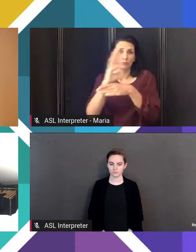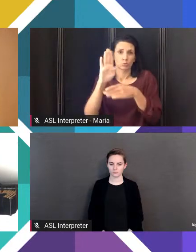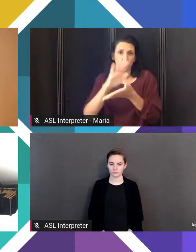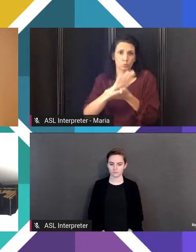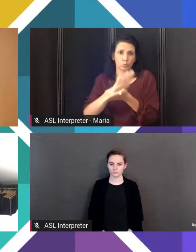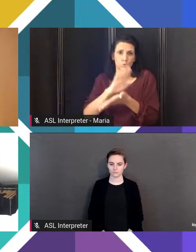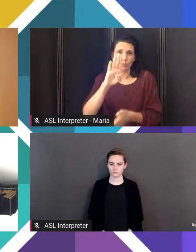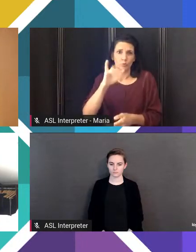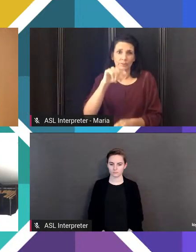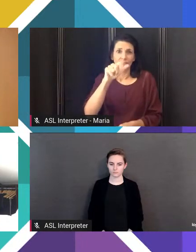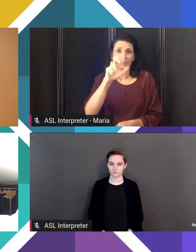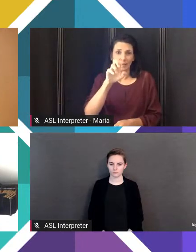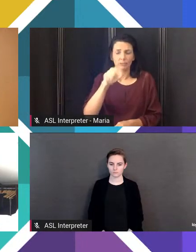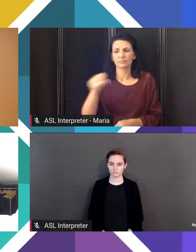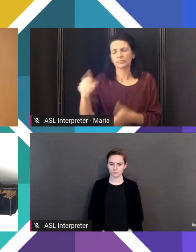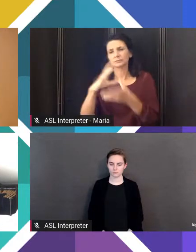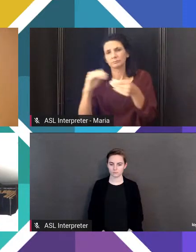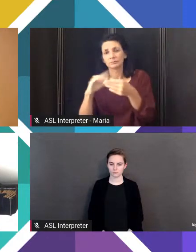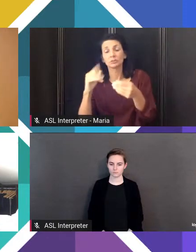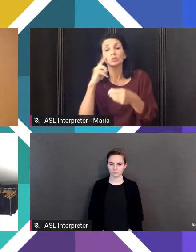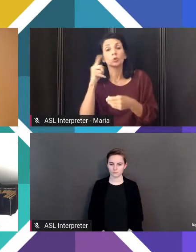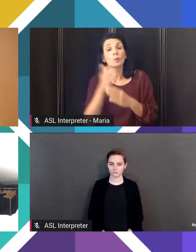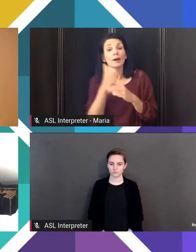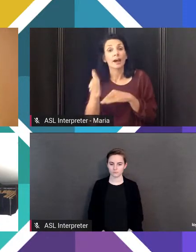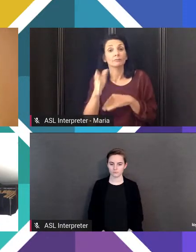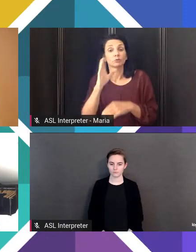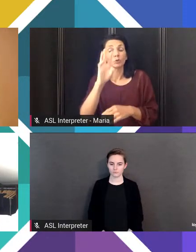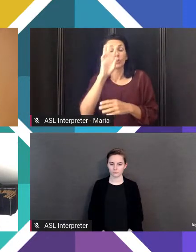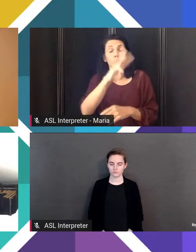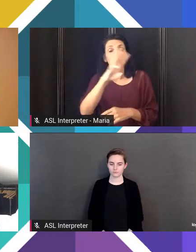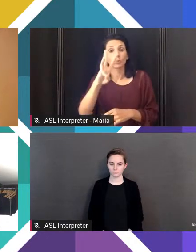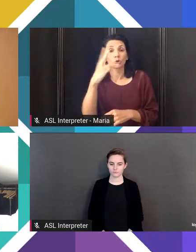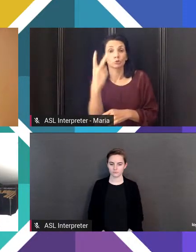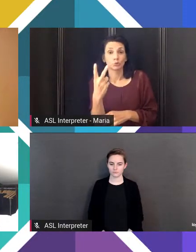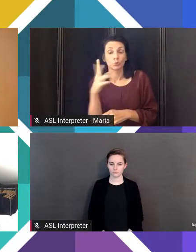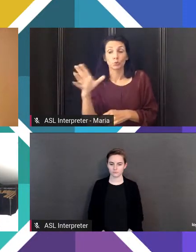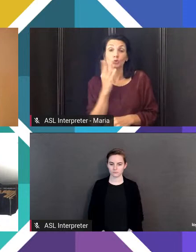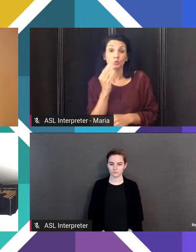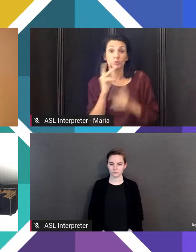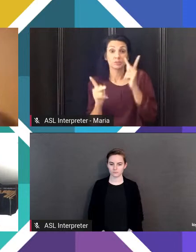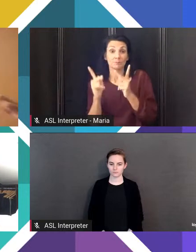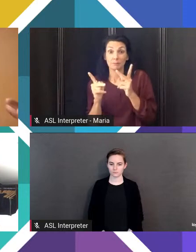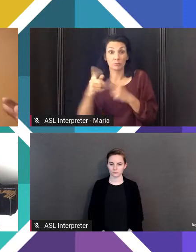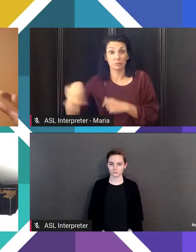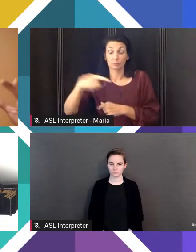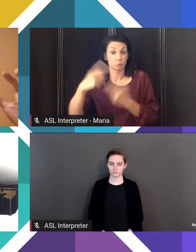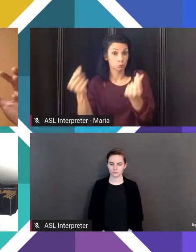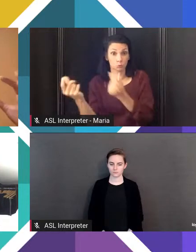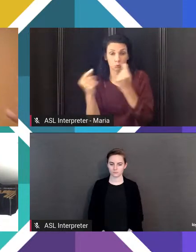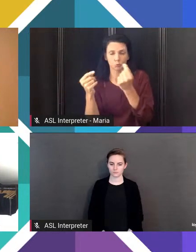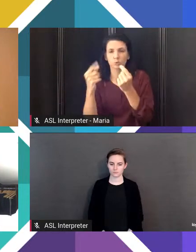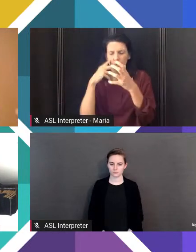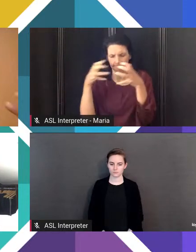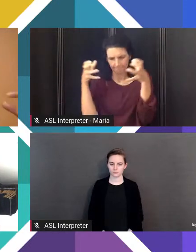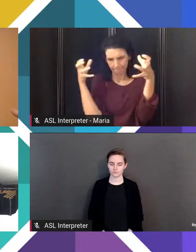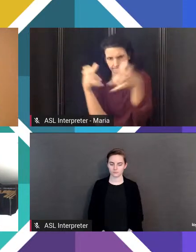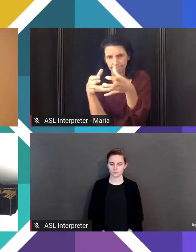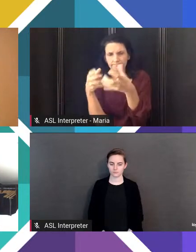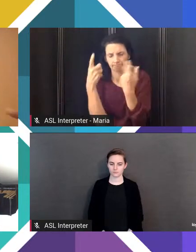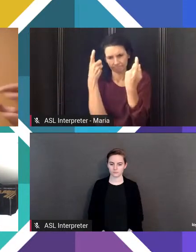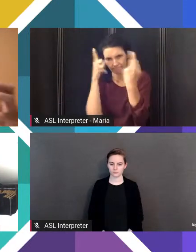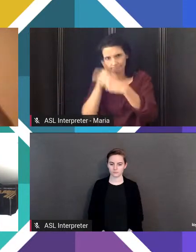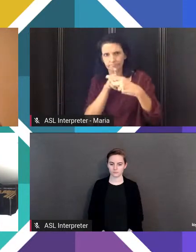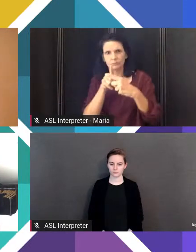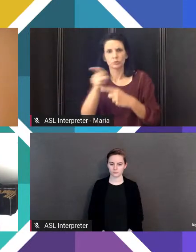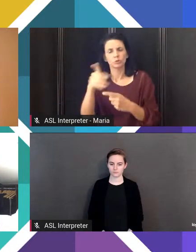to do what the Jews did after World War II, which was a lot of Jewish communities really centered about spending their money at